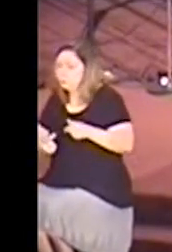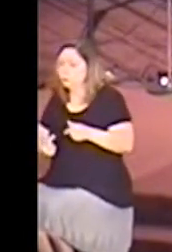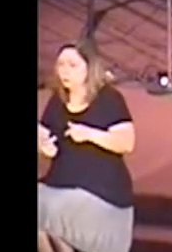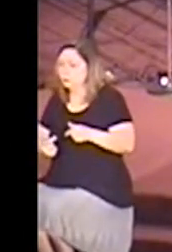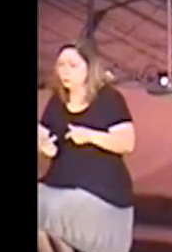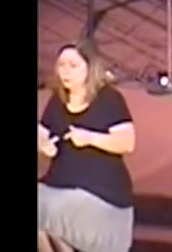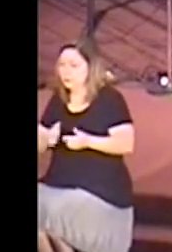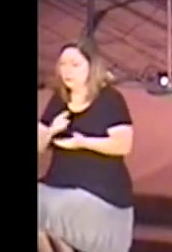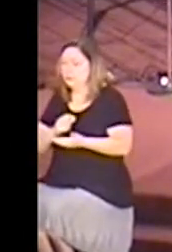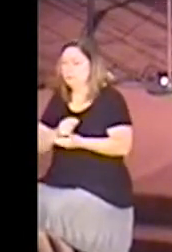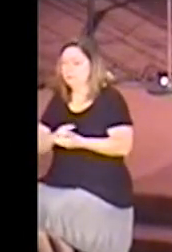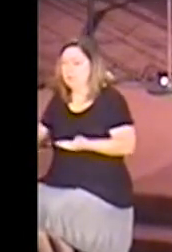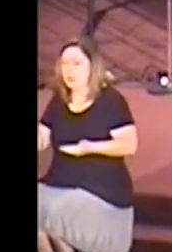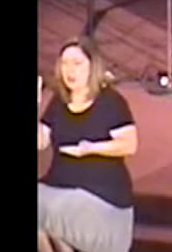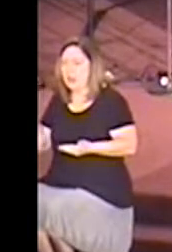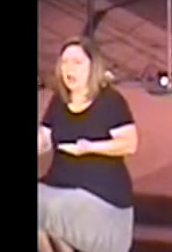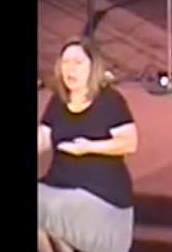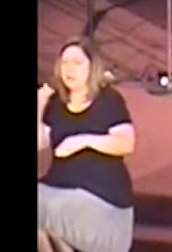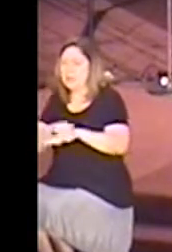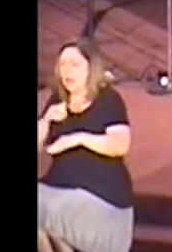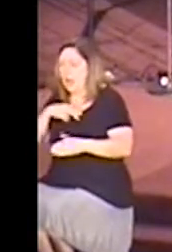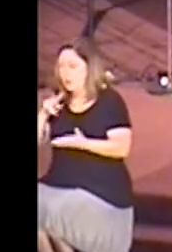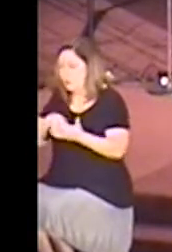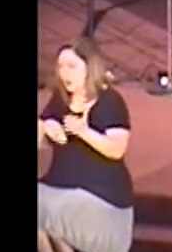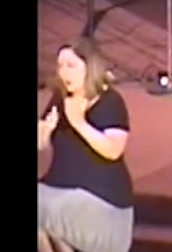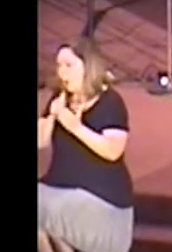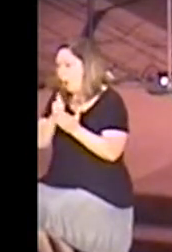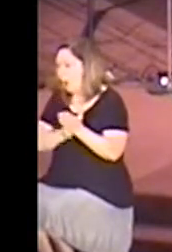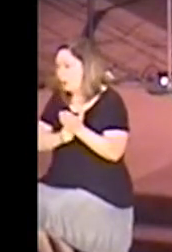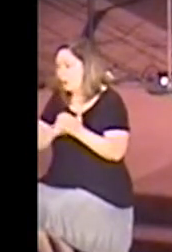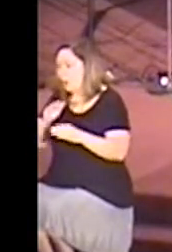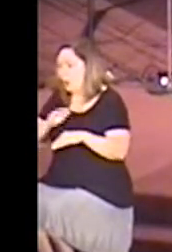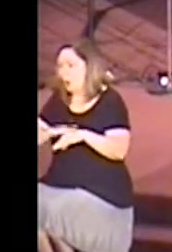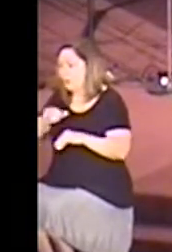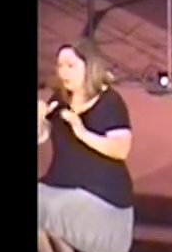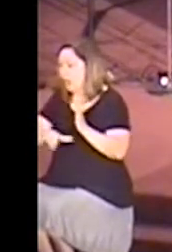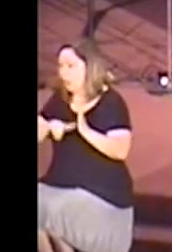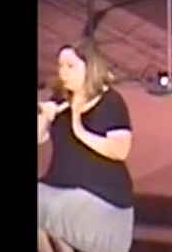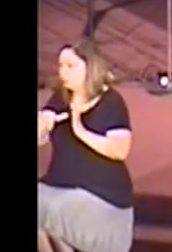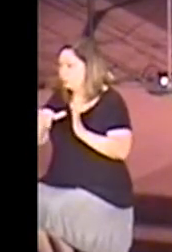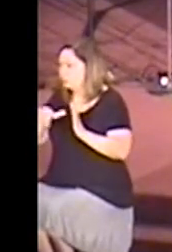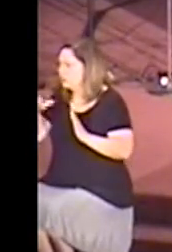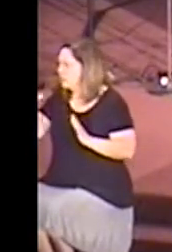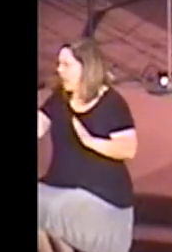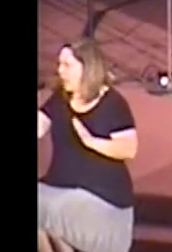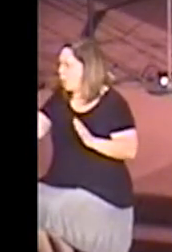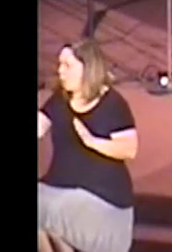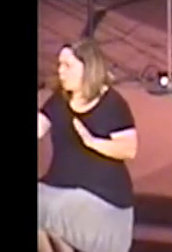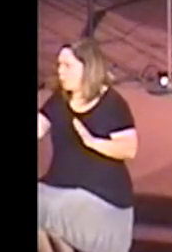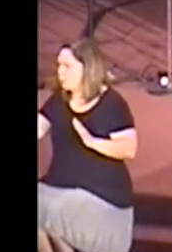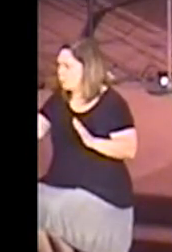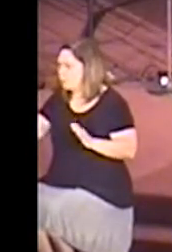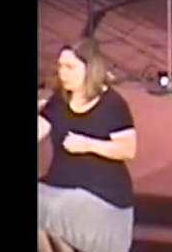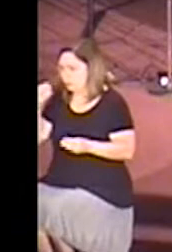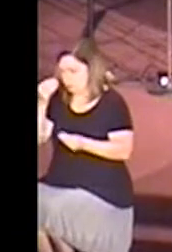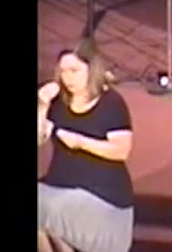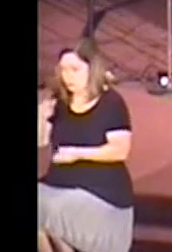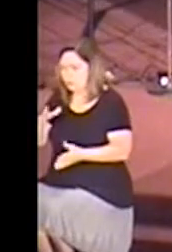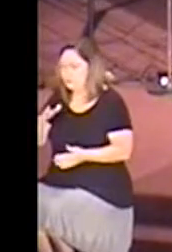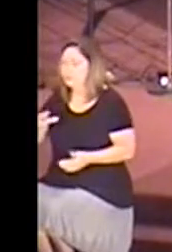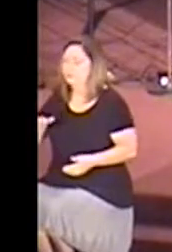on Yahoo News that dealt with parents who had a six-year-old daughter who was diagnosed with brain cancer. She's got a brain